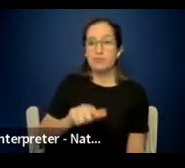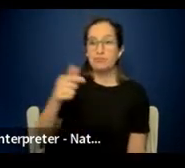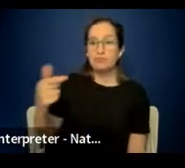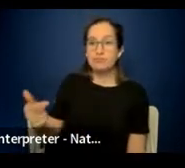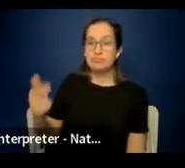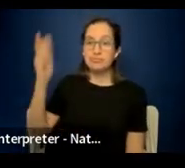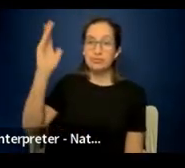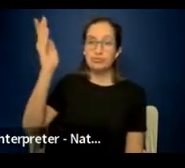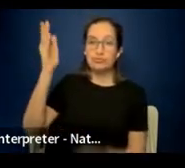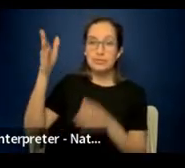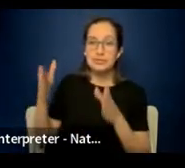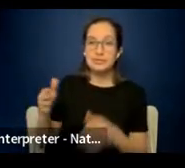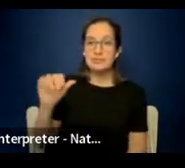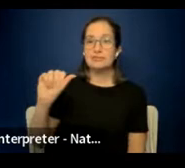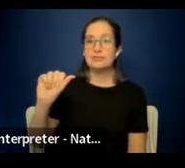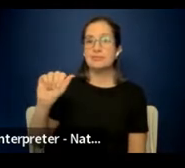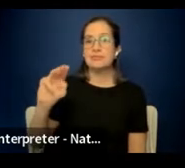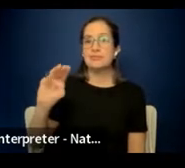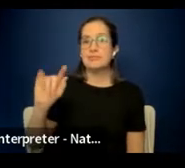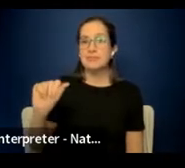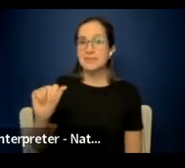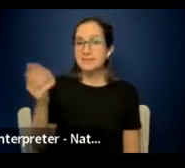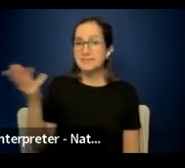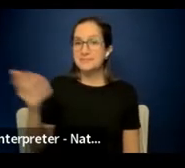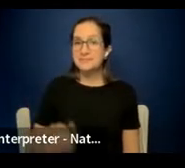presenter today, Amita. Go ahead, Amita.